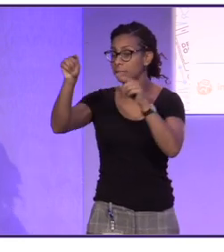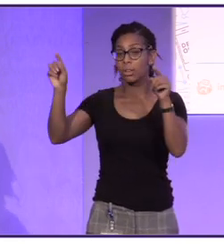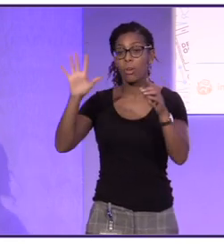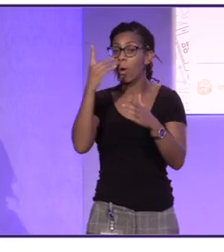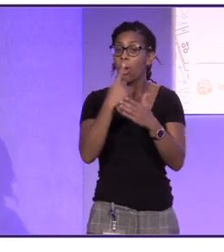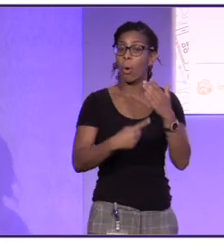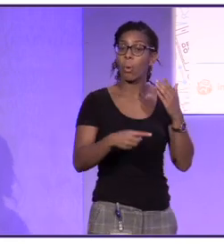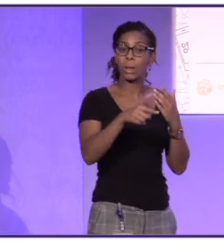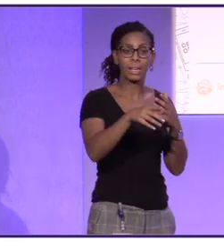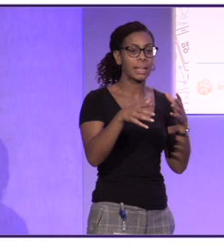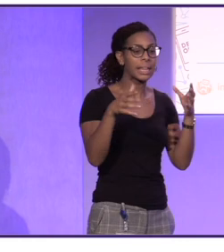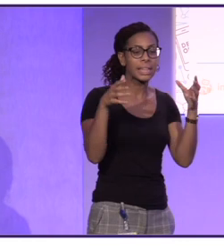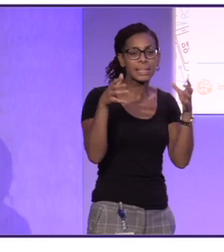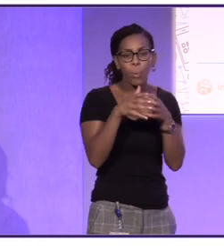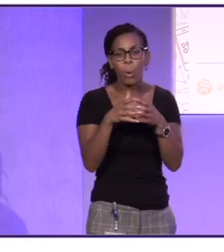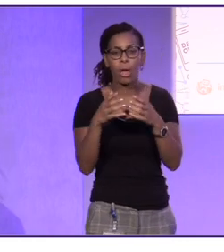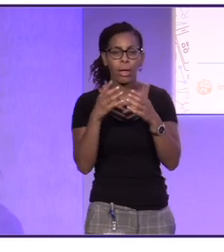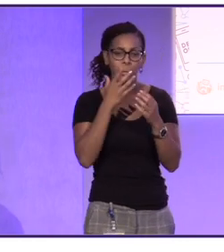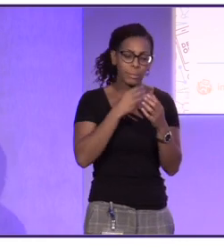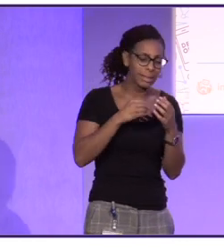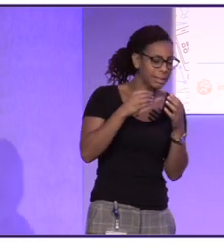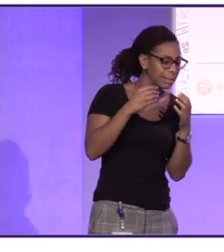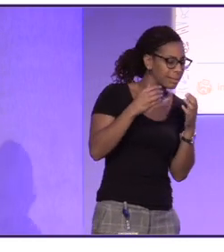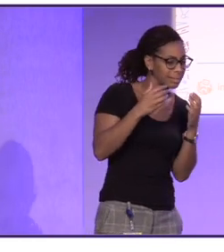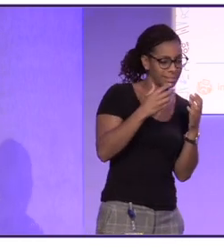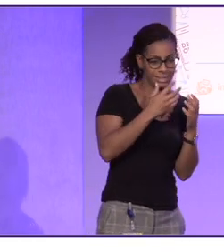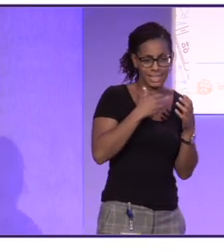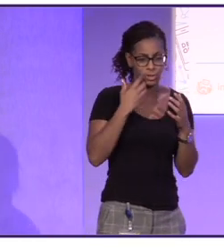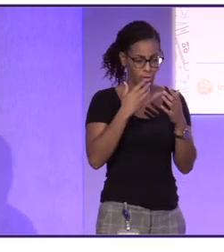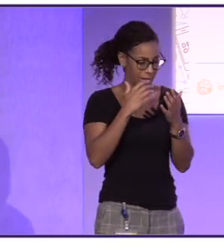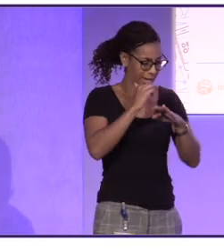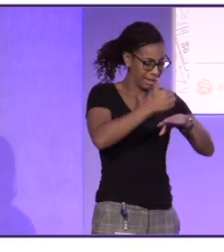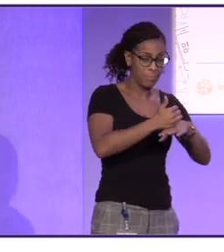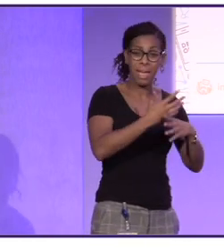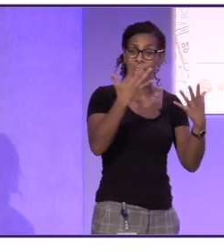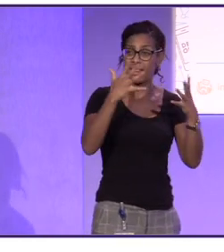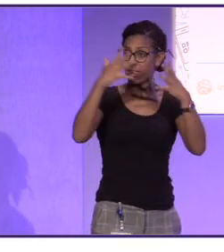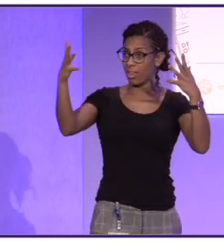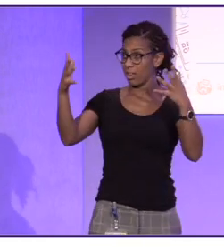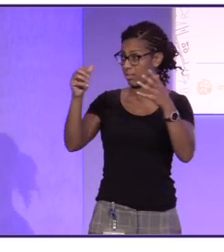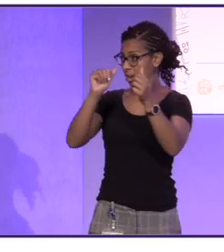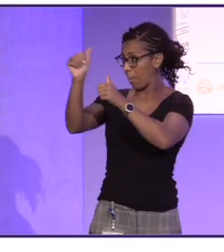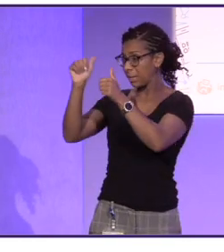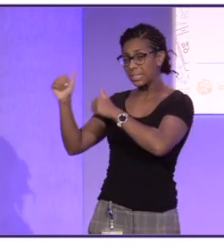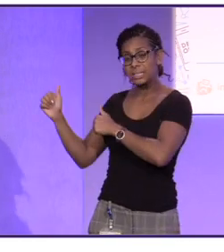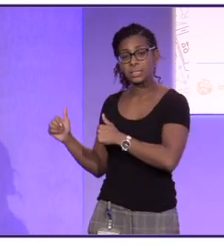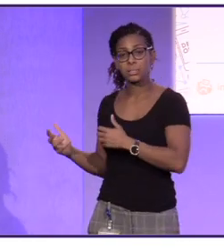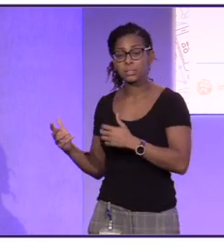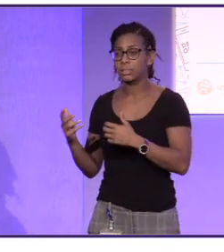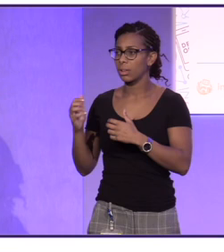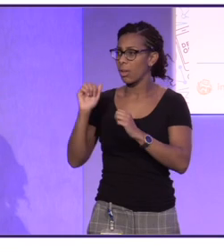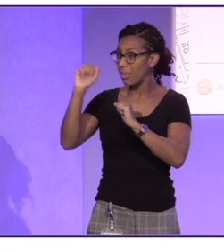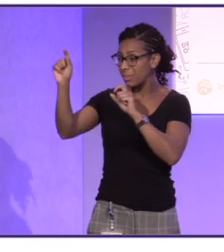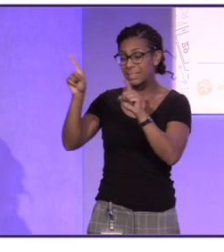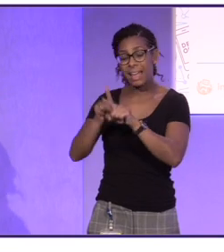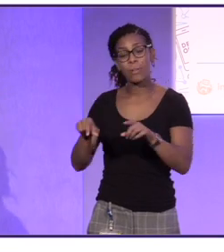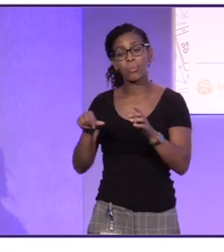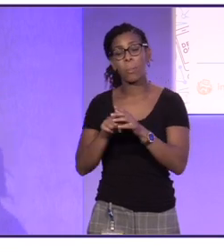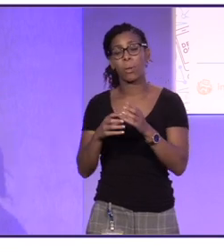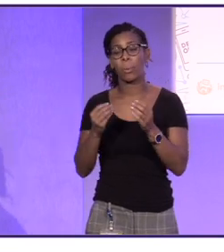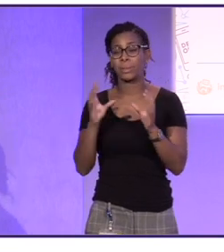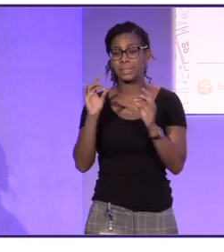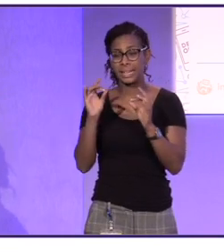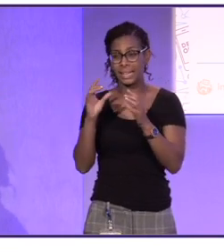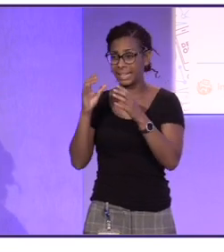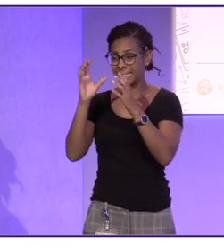a small bird accessory store that's starting up, but with huge companies. They have the problem with these sticky sessions, and they can't